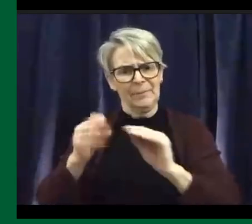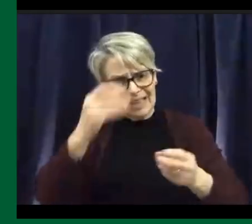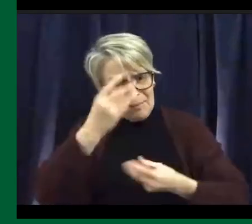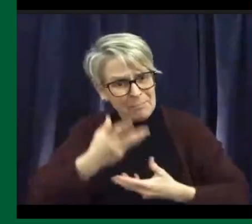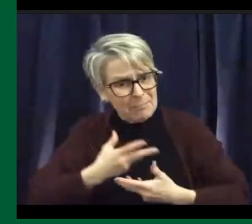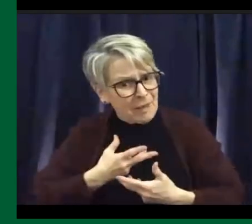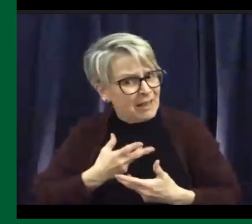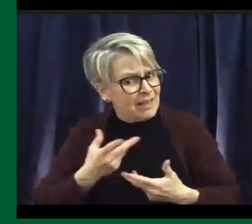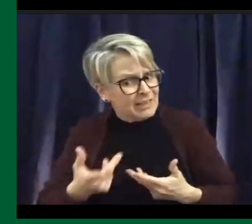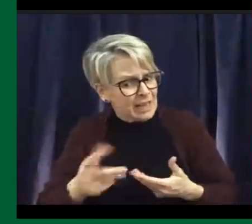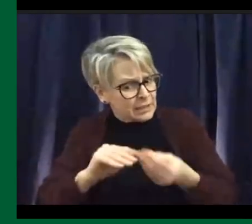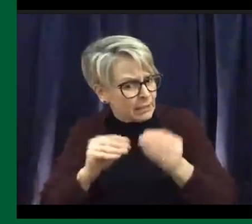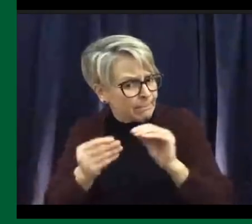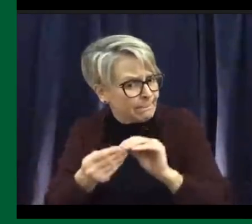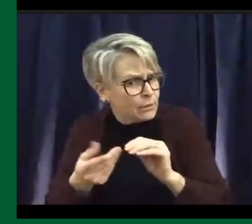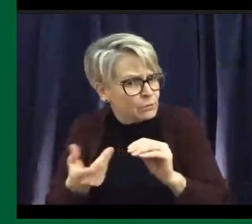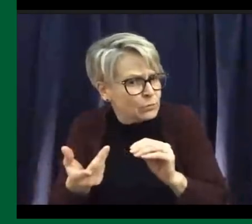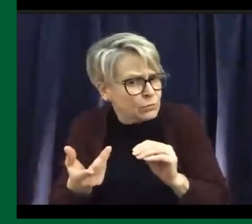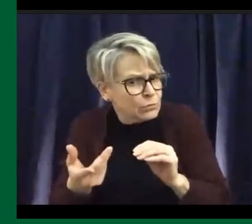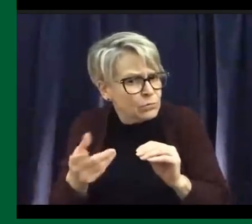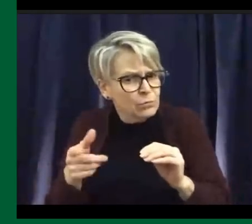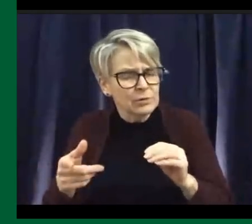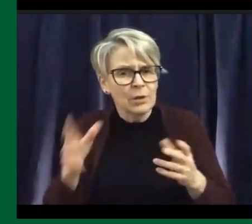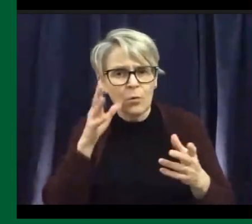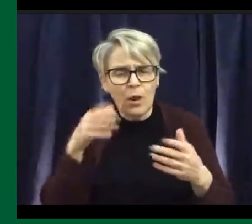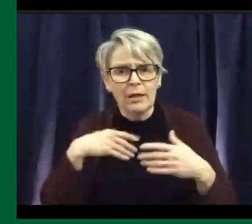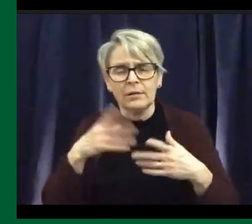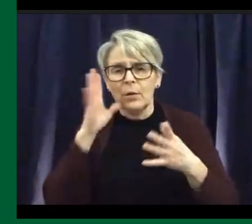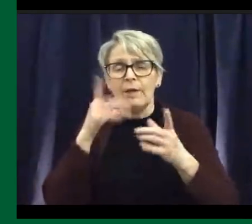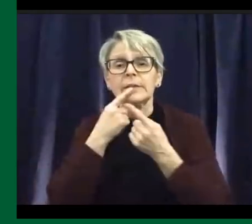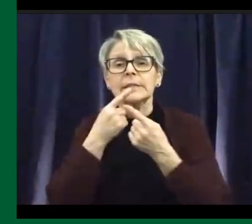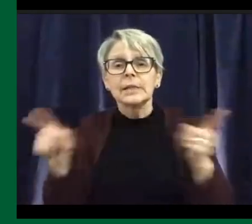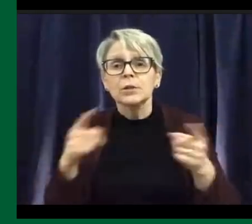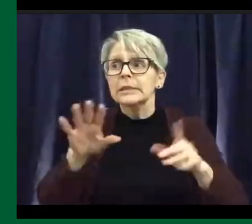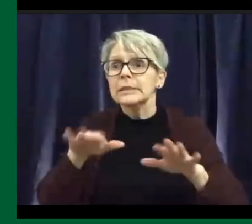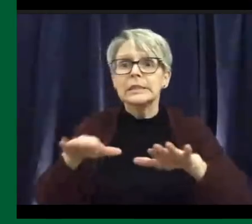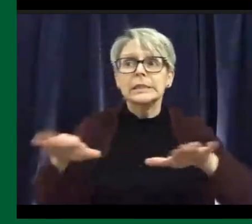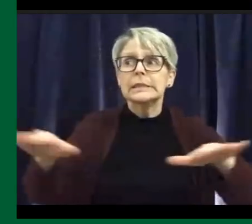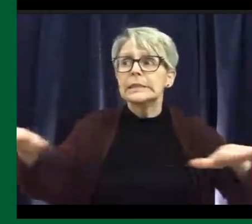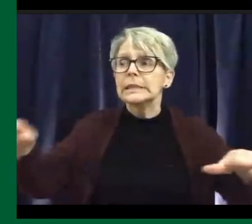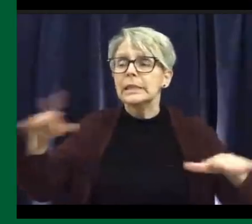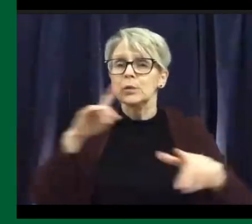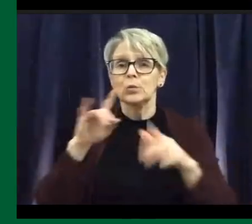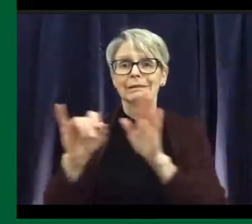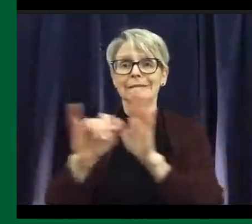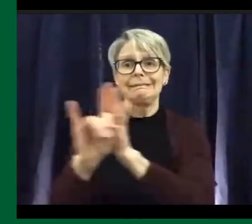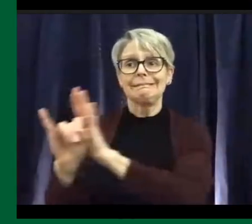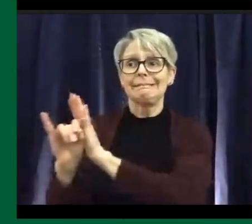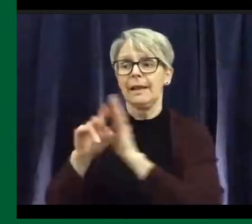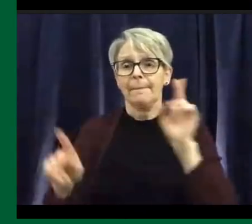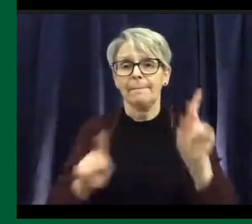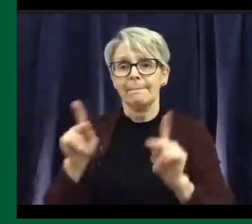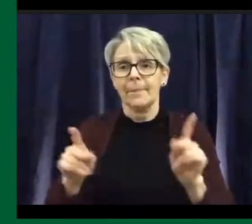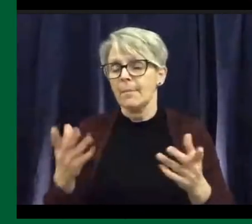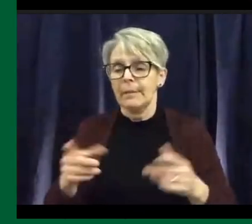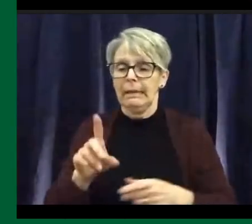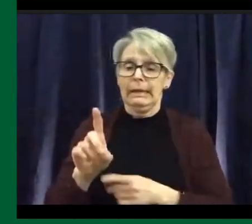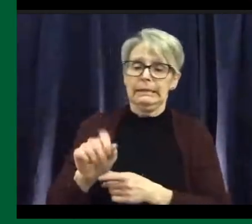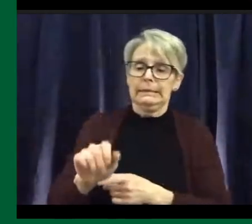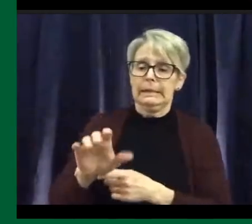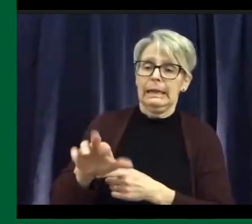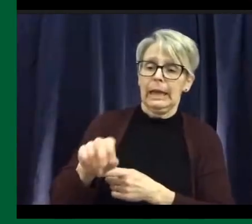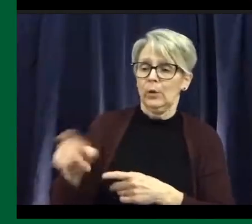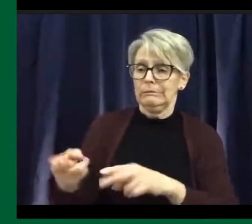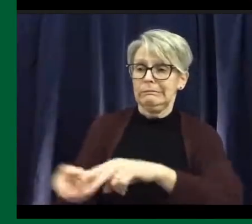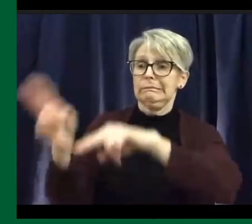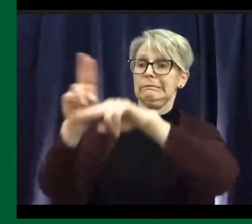there going to be PSAs put out, that sort of thing, to identify people You mentioned there's a daycare that's seeing a rise in cases because of